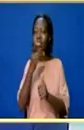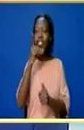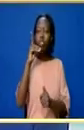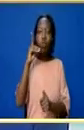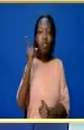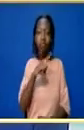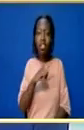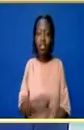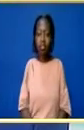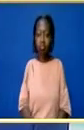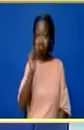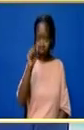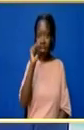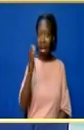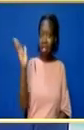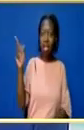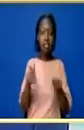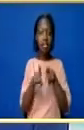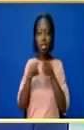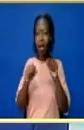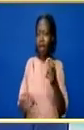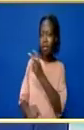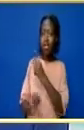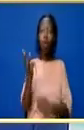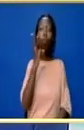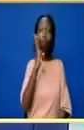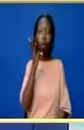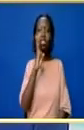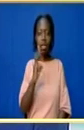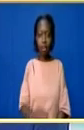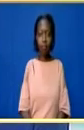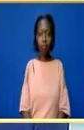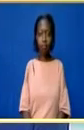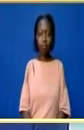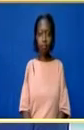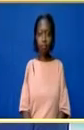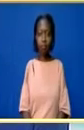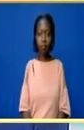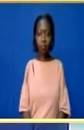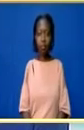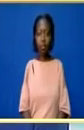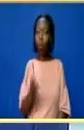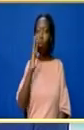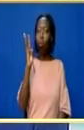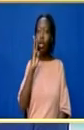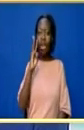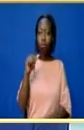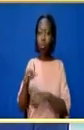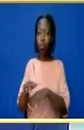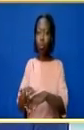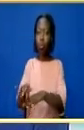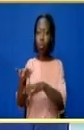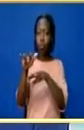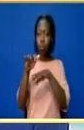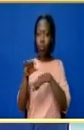dead crops. I can see water. Well, a little bit of water anyway. That seems to be following a channel. So